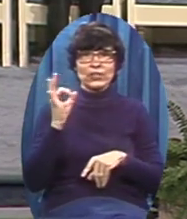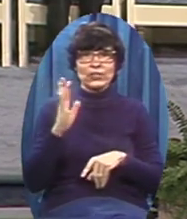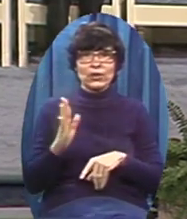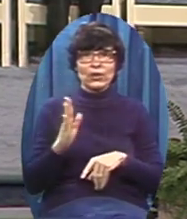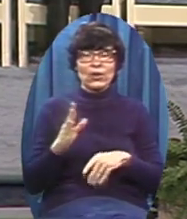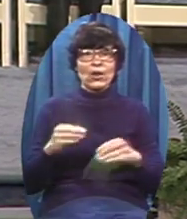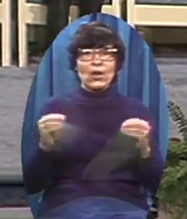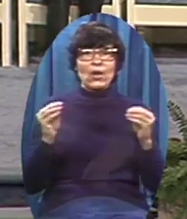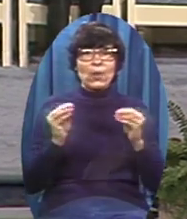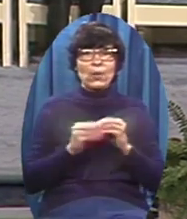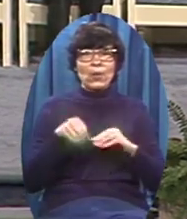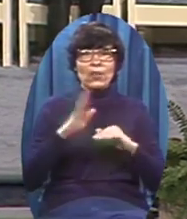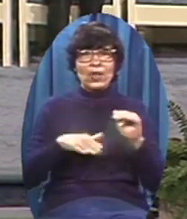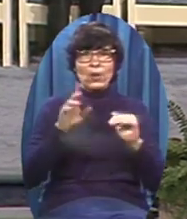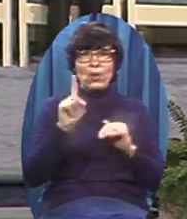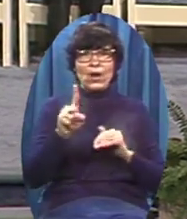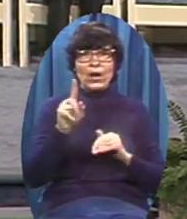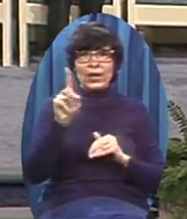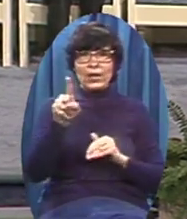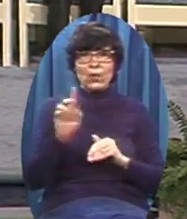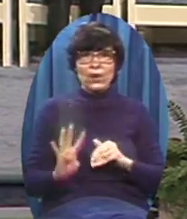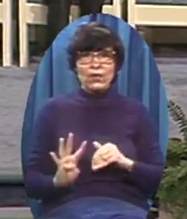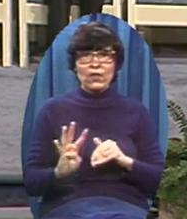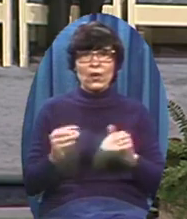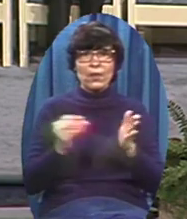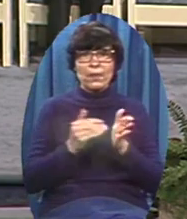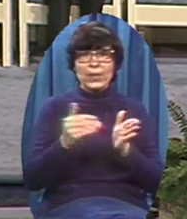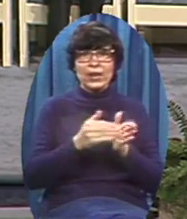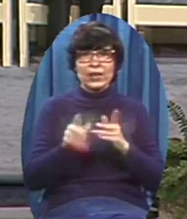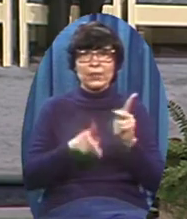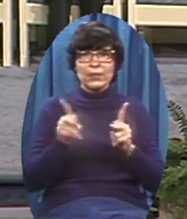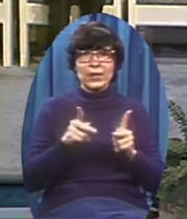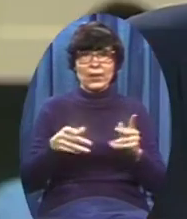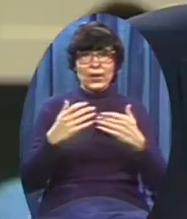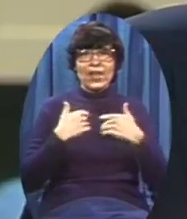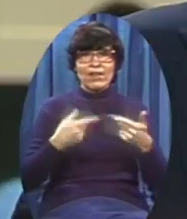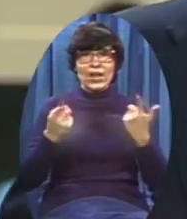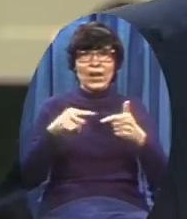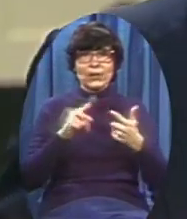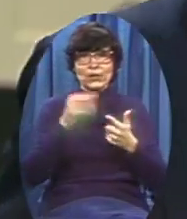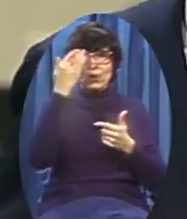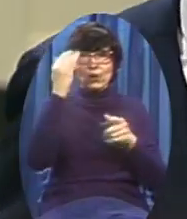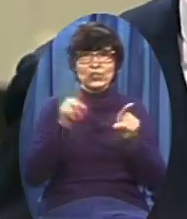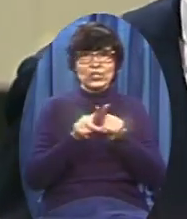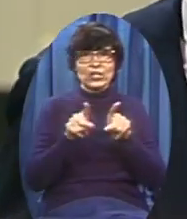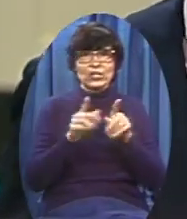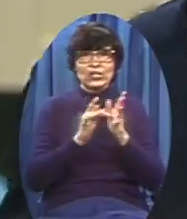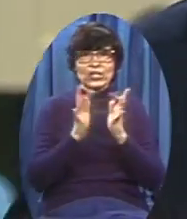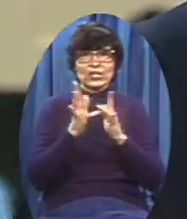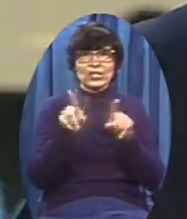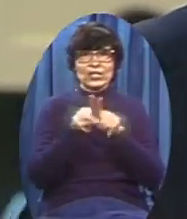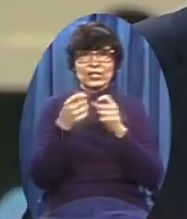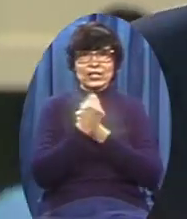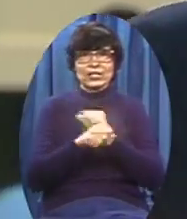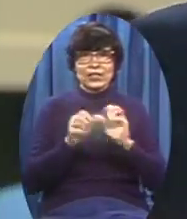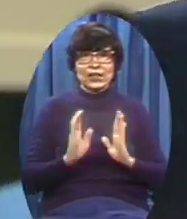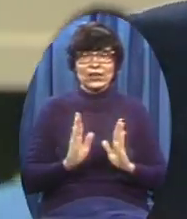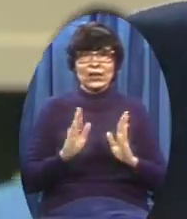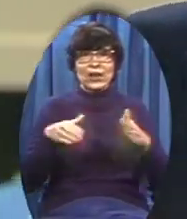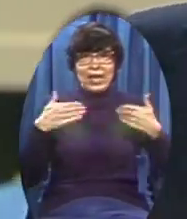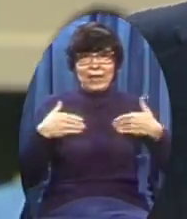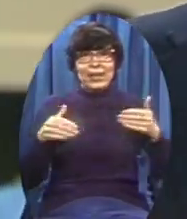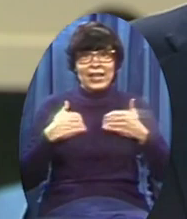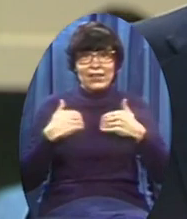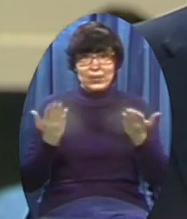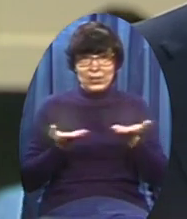1.25 million persons have come to know Jesus Christ as personal Lord and Savior. What a delight to have him here. And I'm